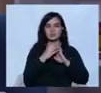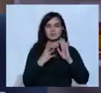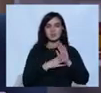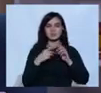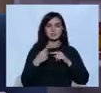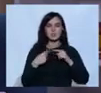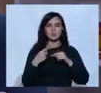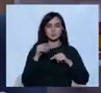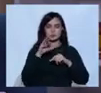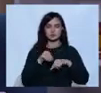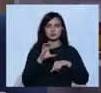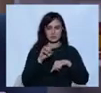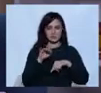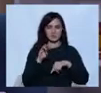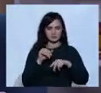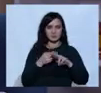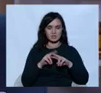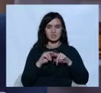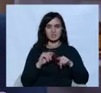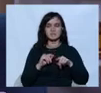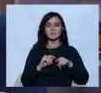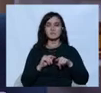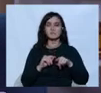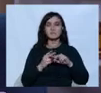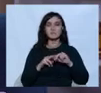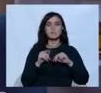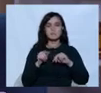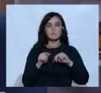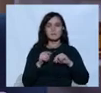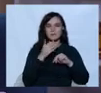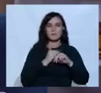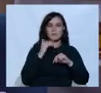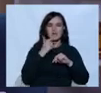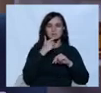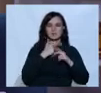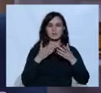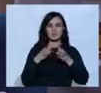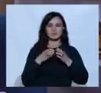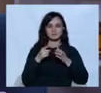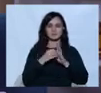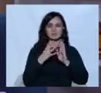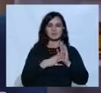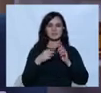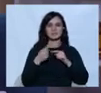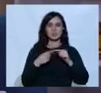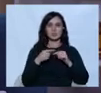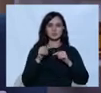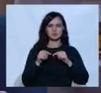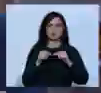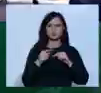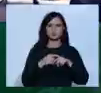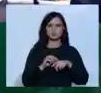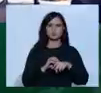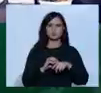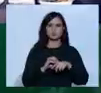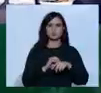one of Shakespeare's most memorable characters. So now that we know who this play is about, let's take a look